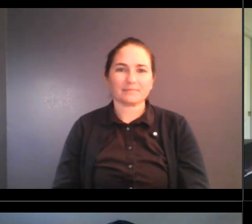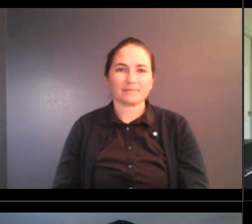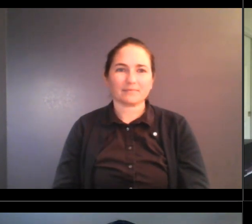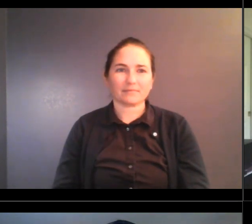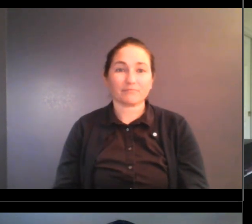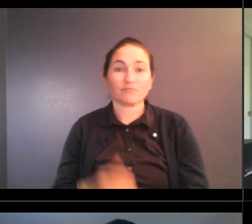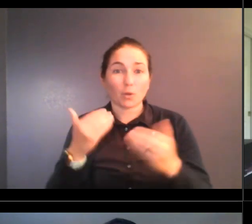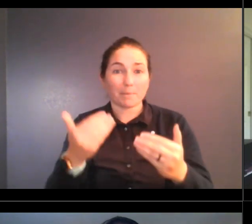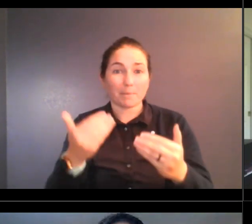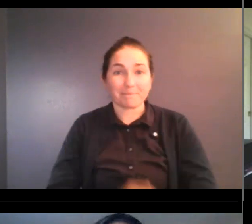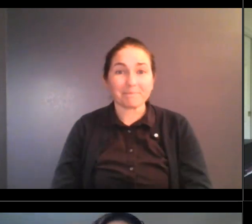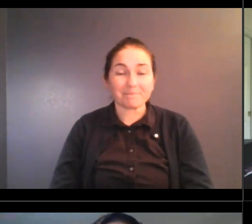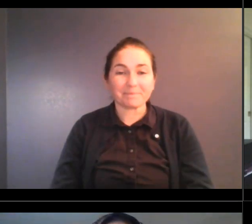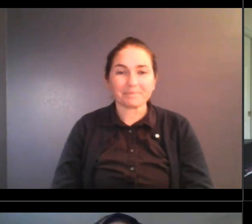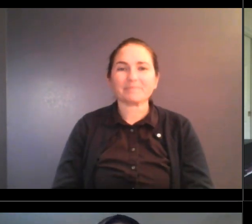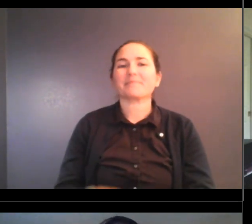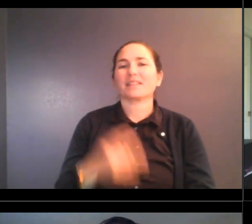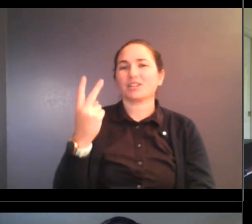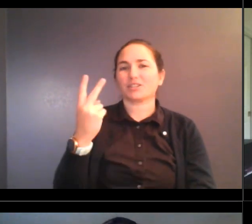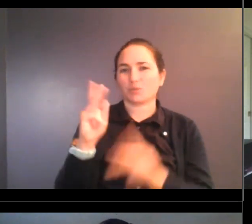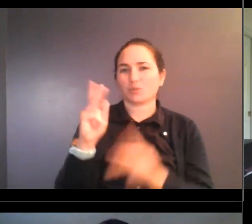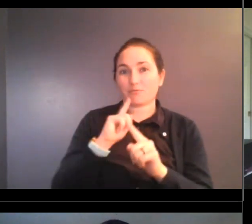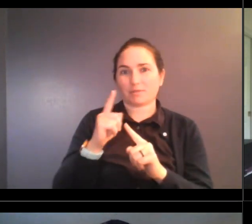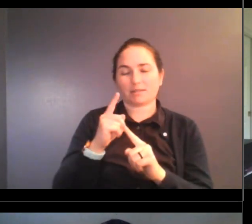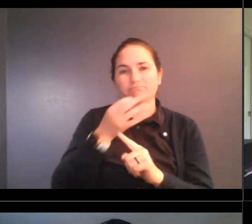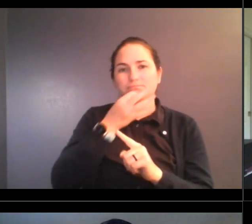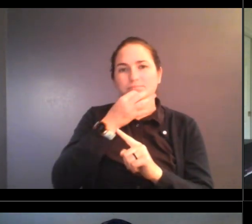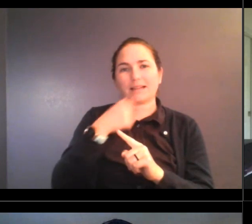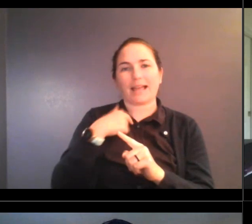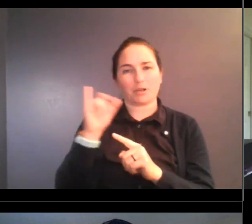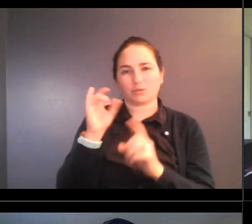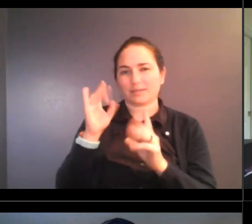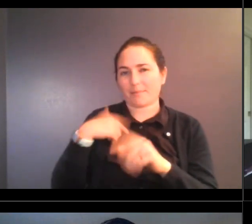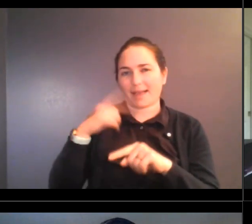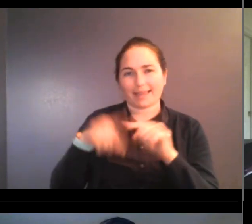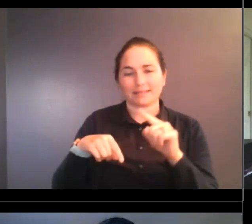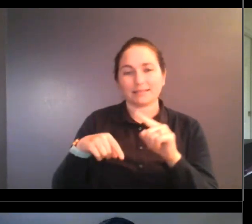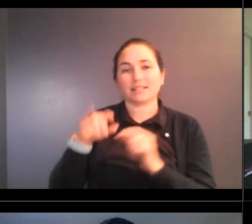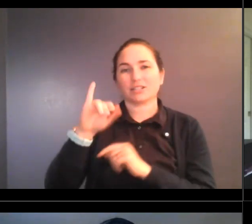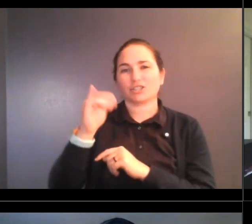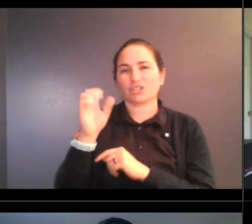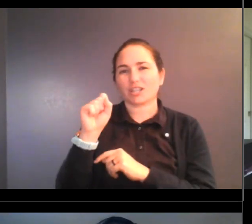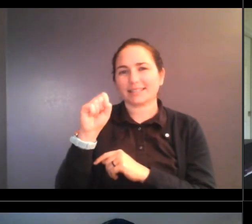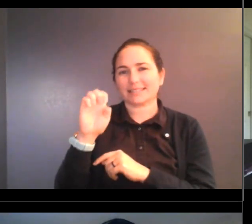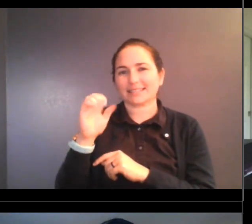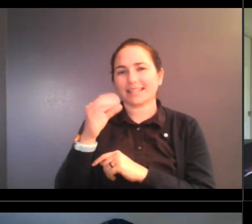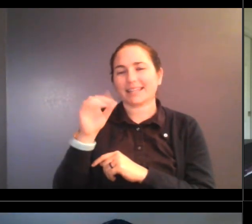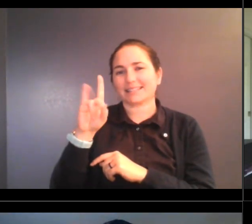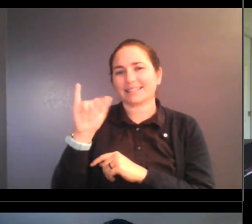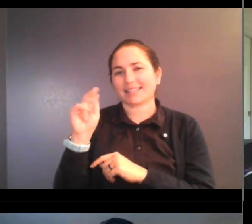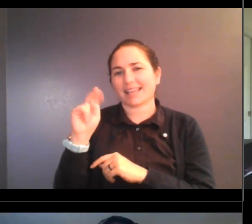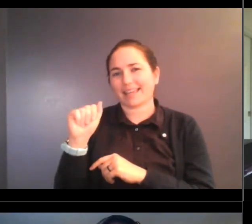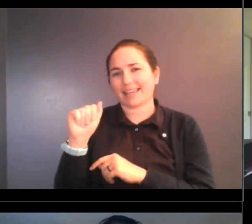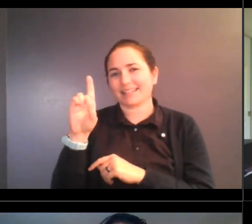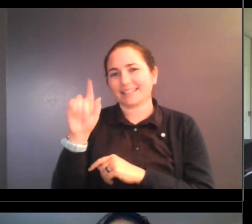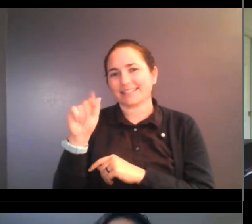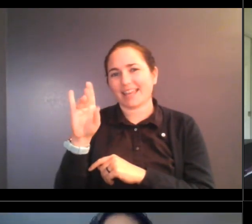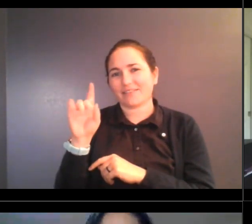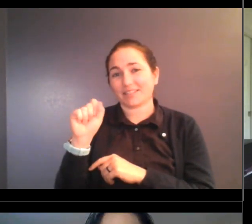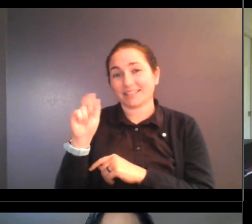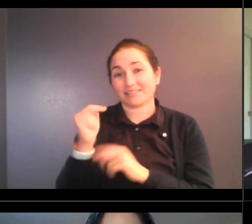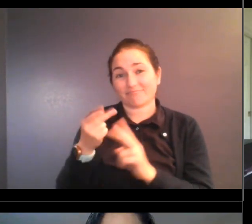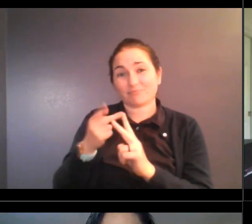no, go for it. Two people that are really great at it, I'm also terrible, are Jessie Grieser and Diana Davidson. So those are good first